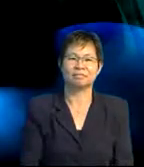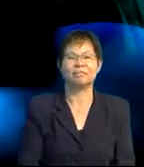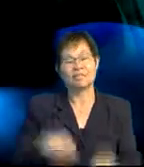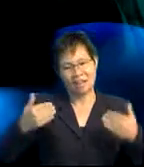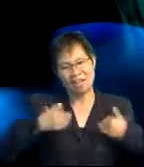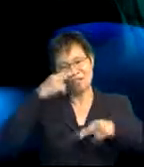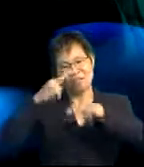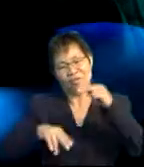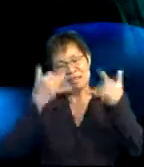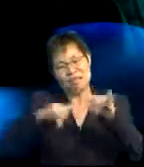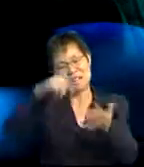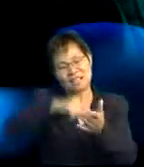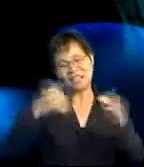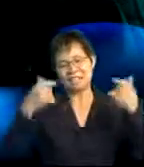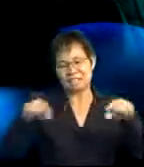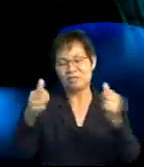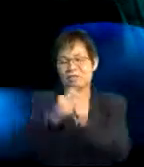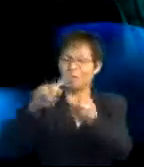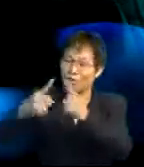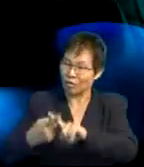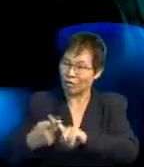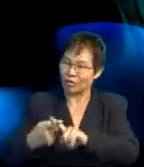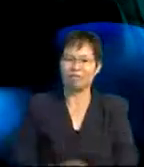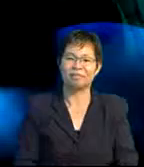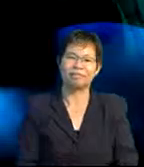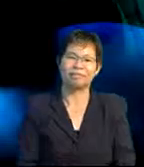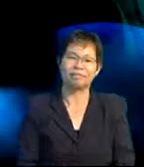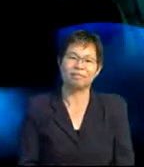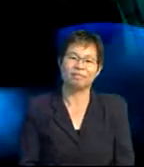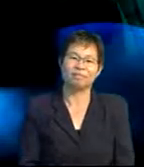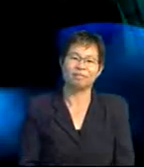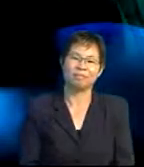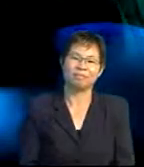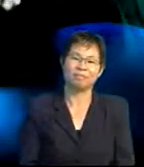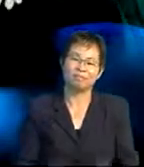Have fun playing this game with your friends too.